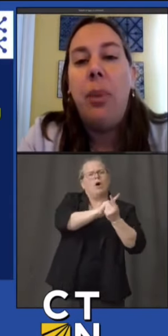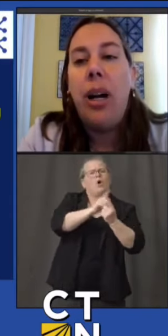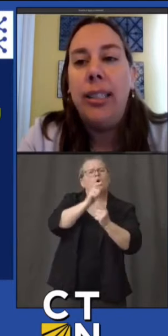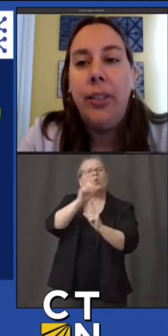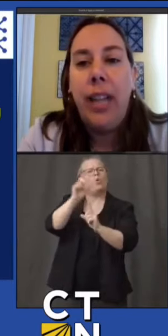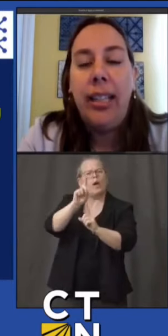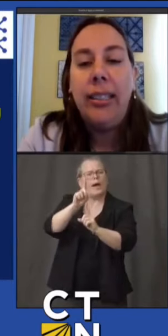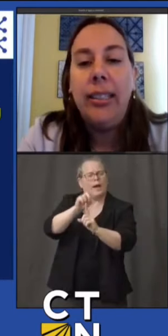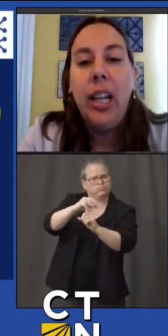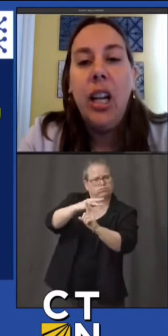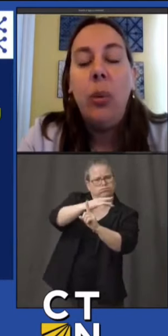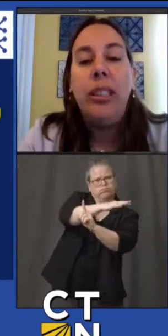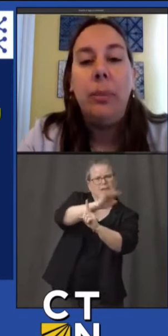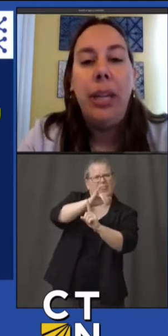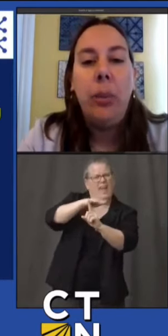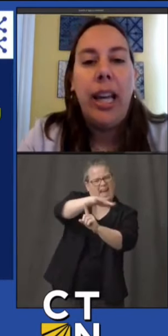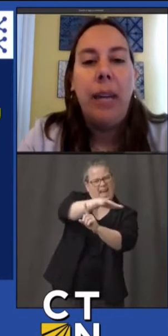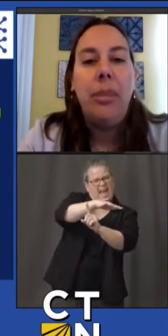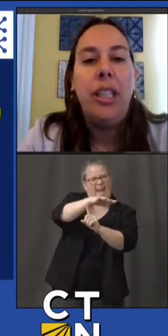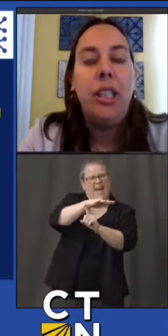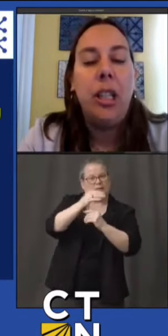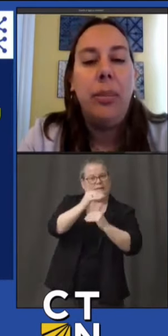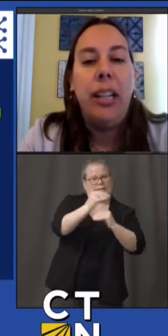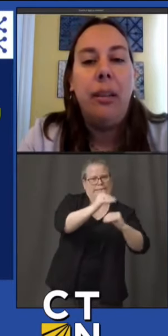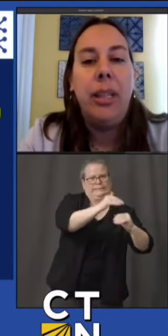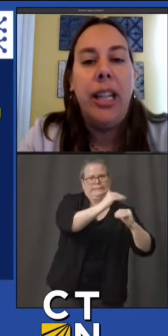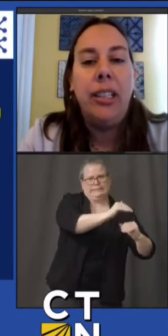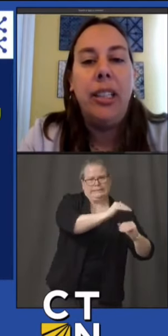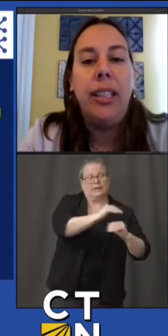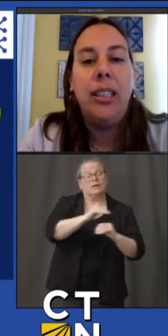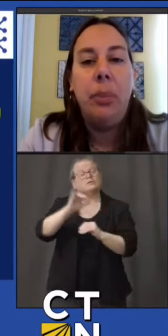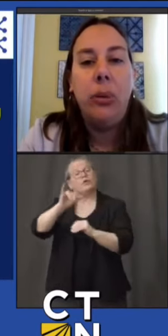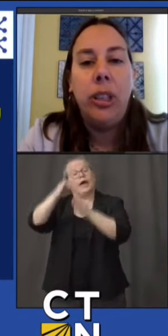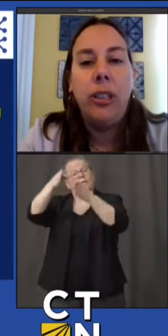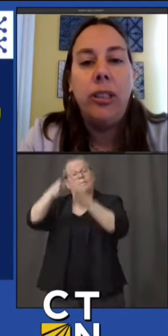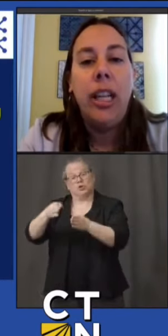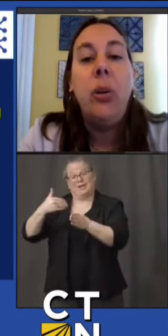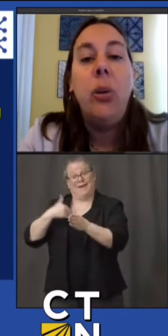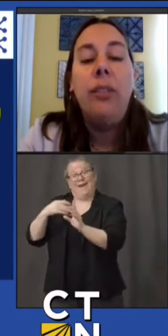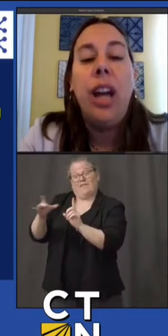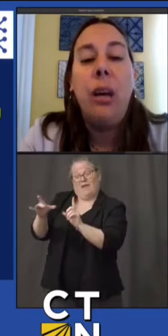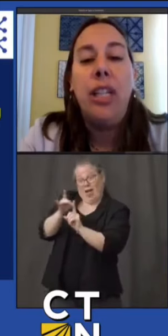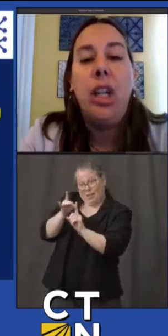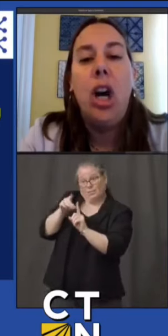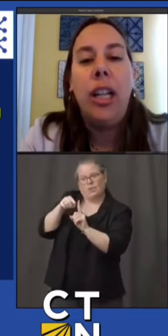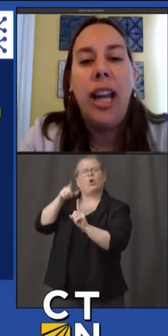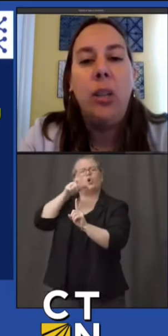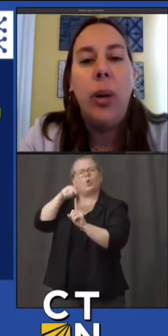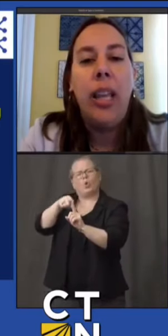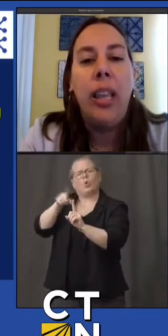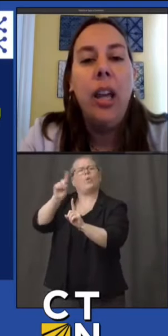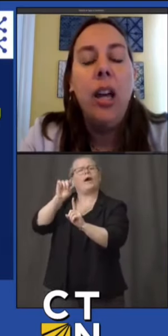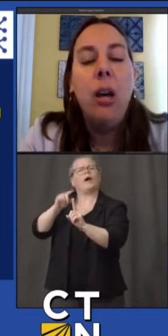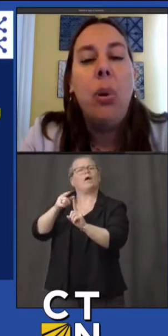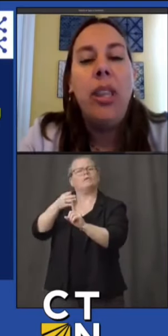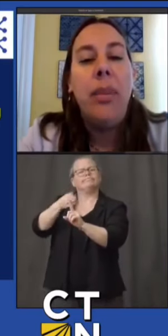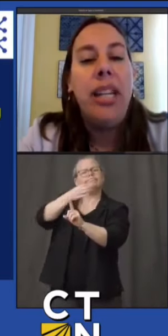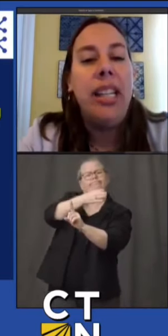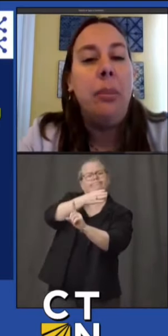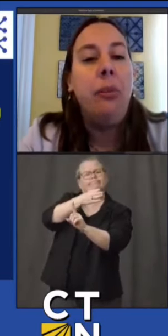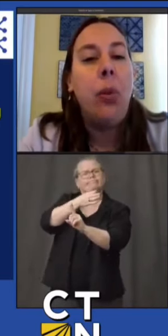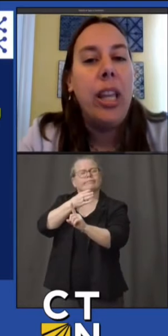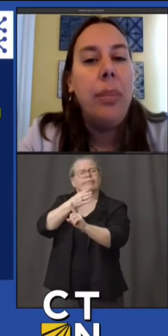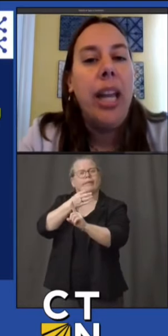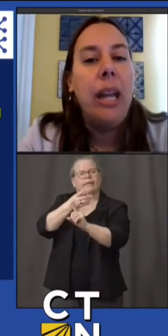a positive case, we will speak with them to determine their potential exposures and who they've come into contact with, both